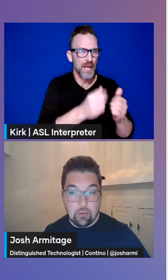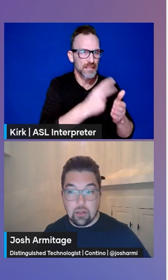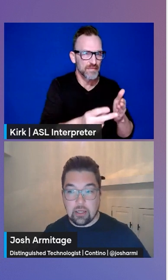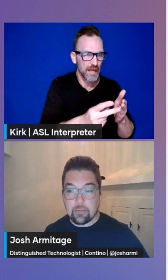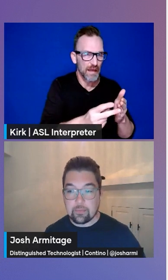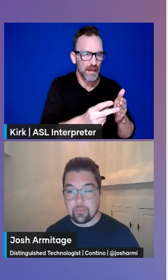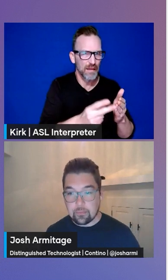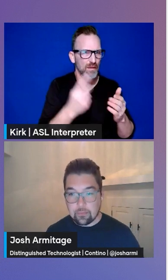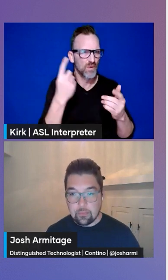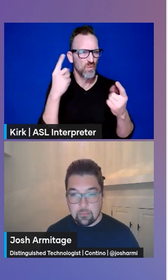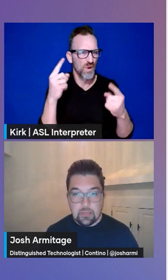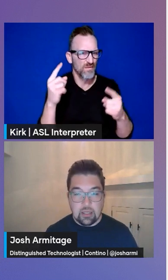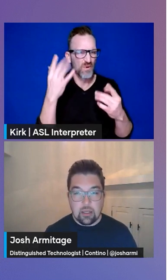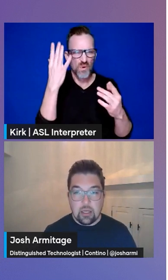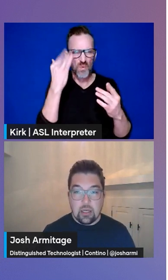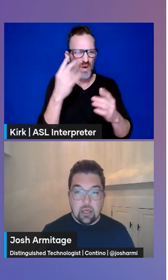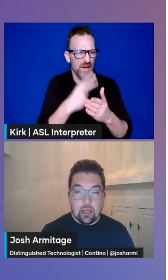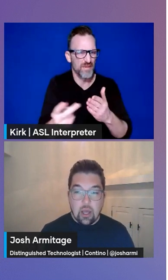reason only.